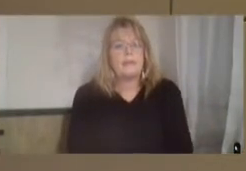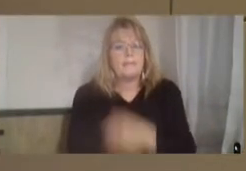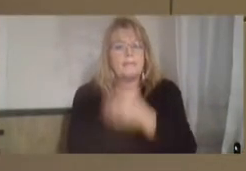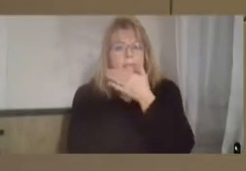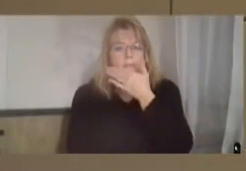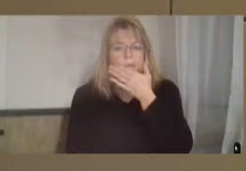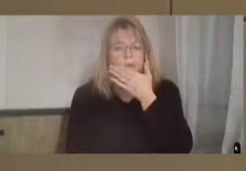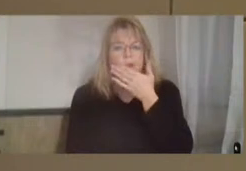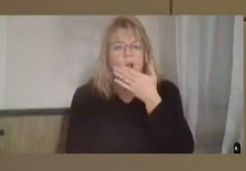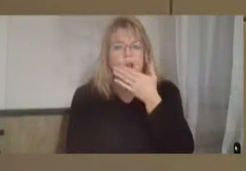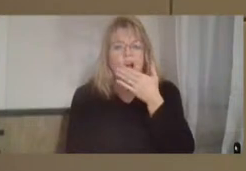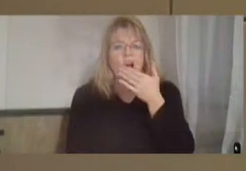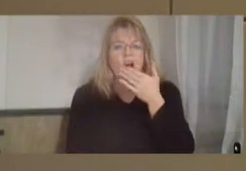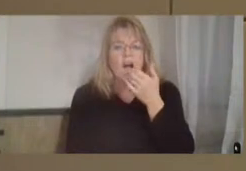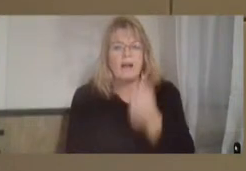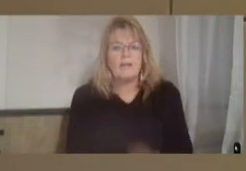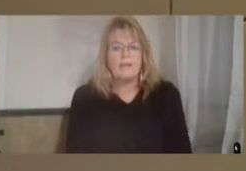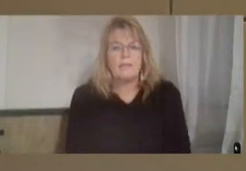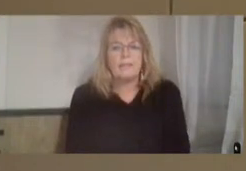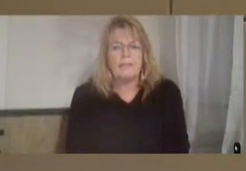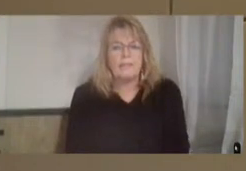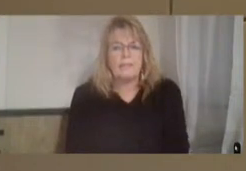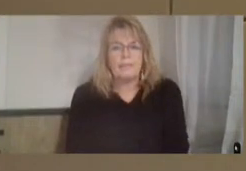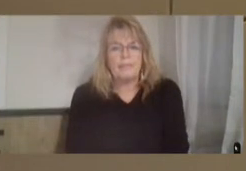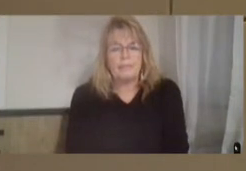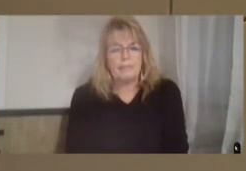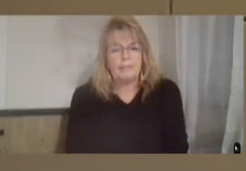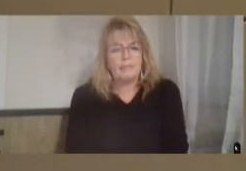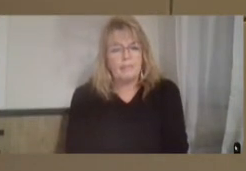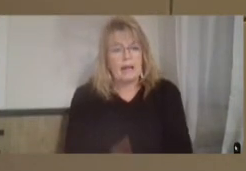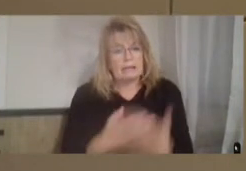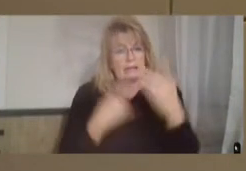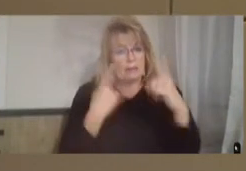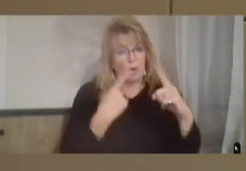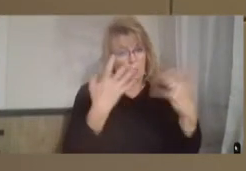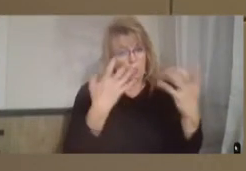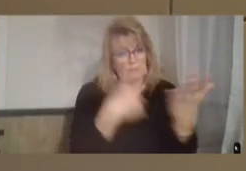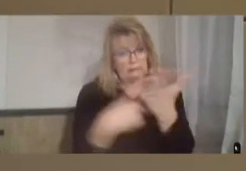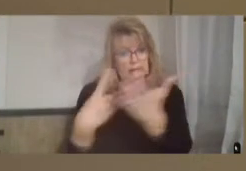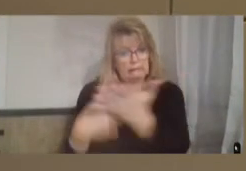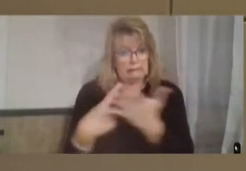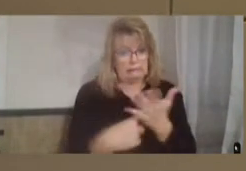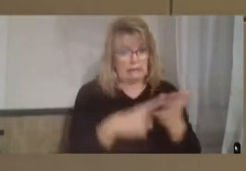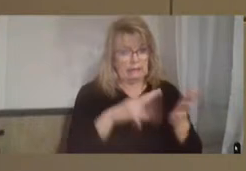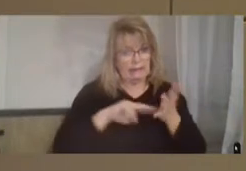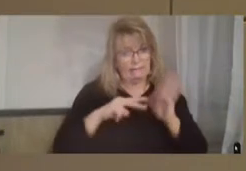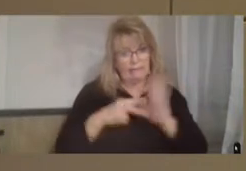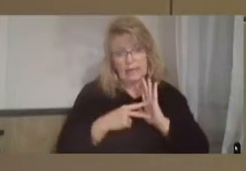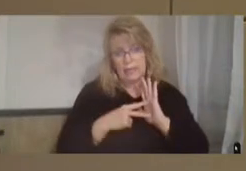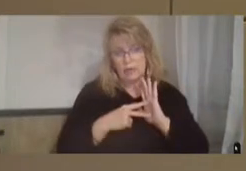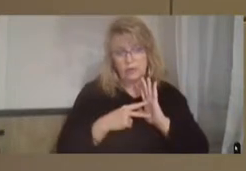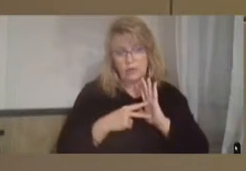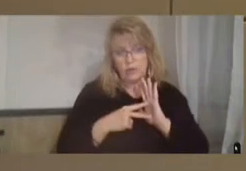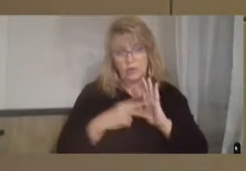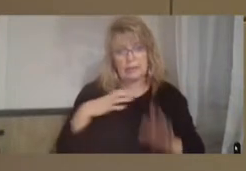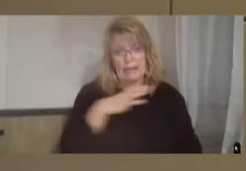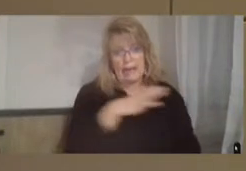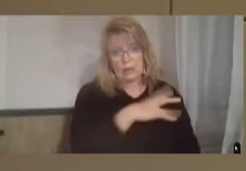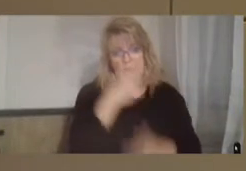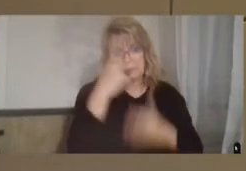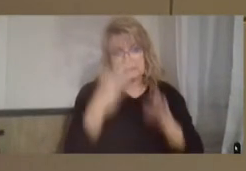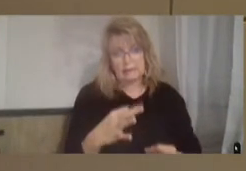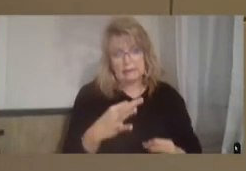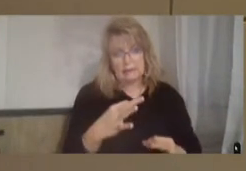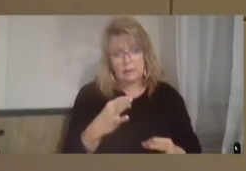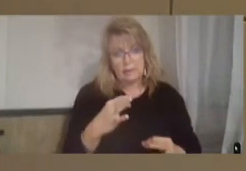At some point, we'd like to discuss this definition. It's up to the council to make an